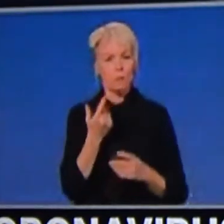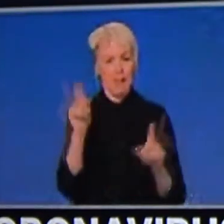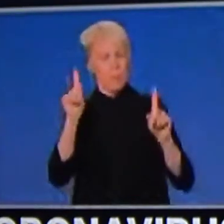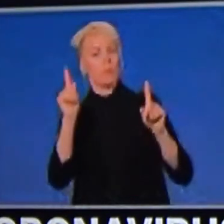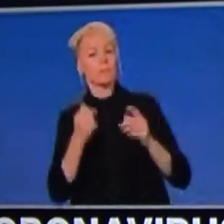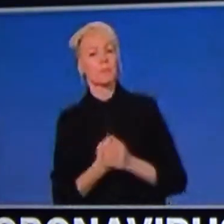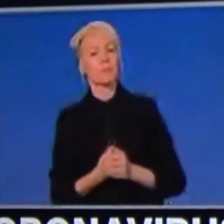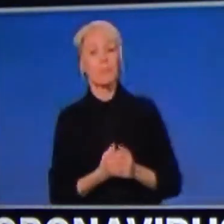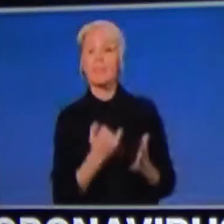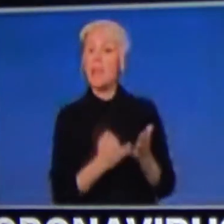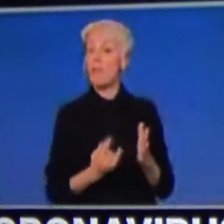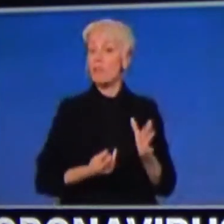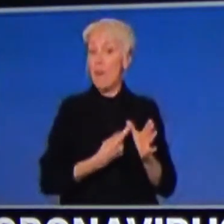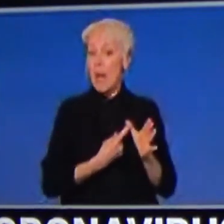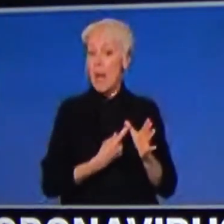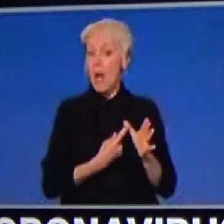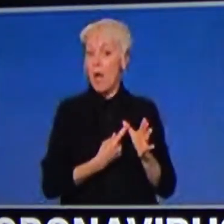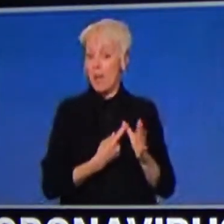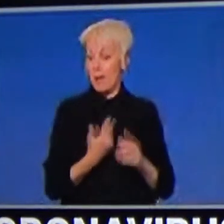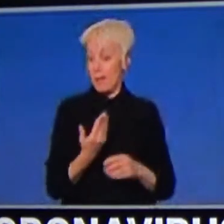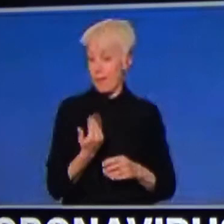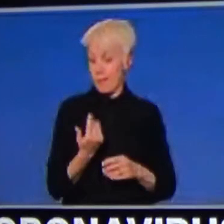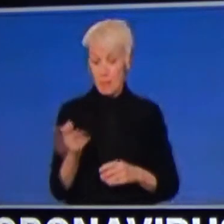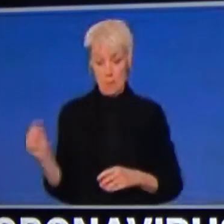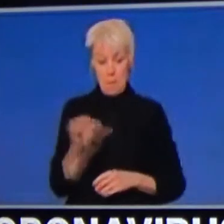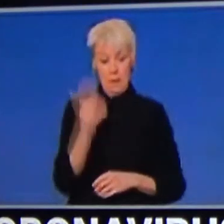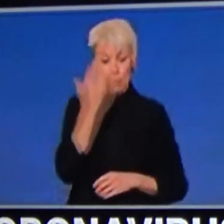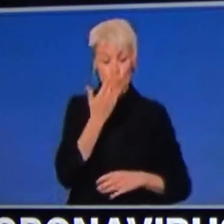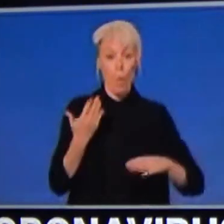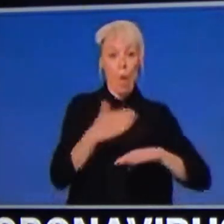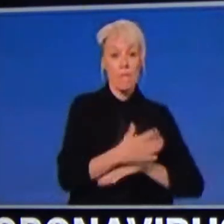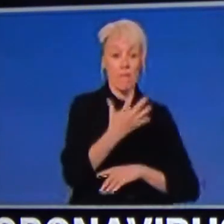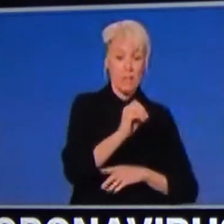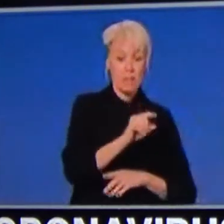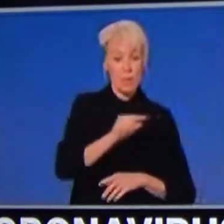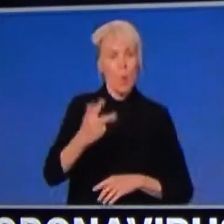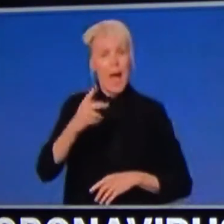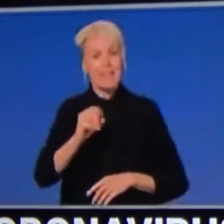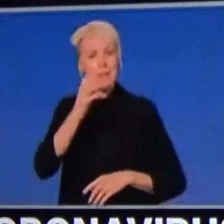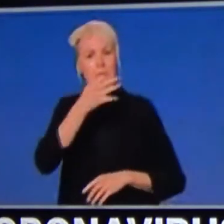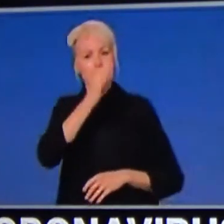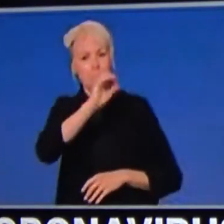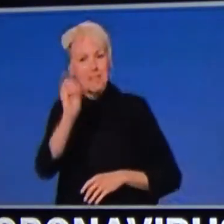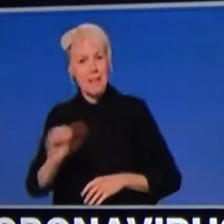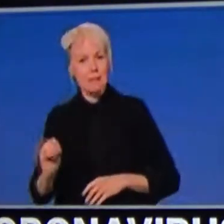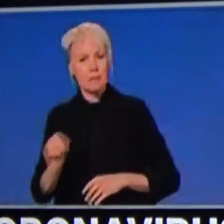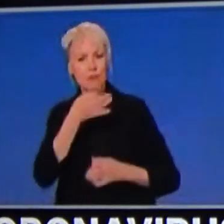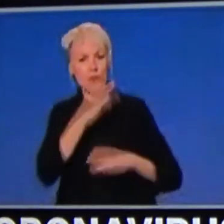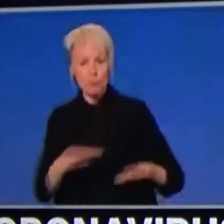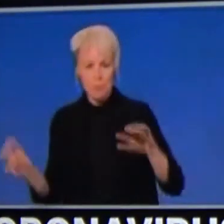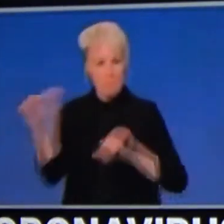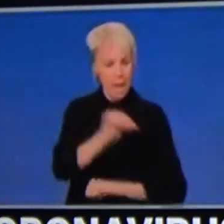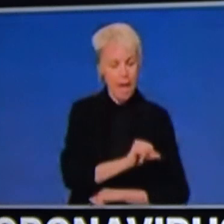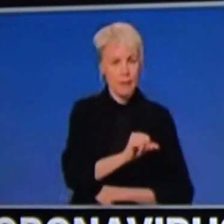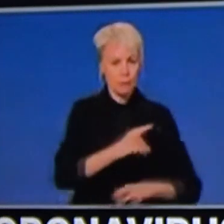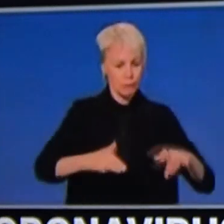break, they had attendances of over 50% and at one point up to 80%. So I think you're seeing differences between states about how